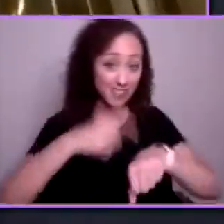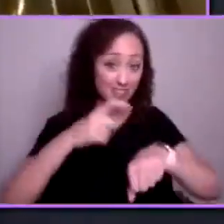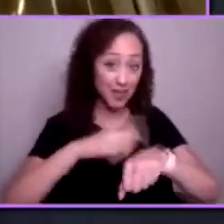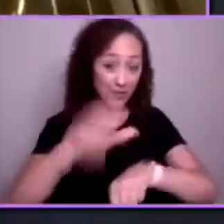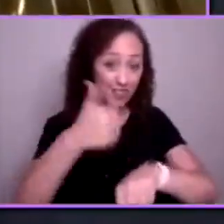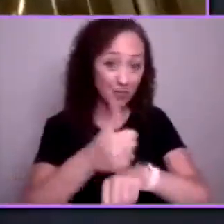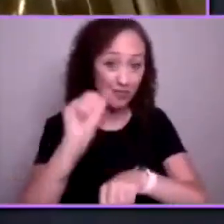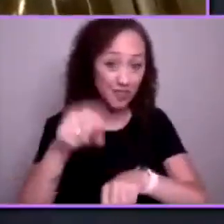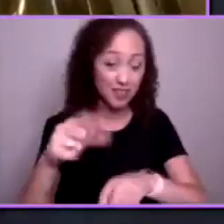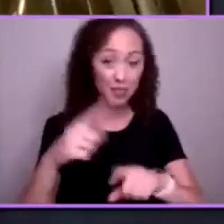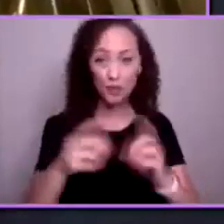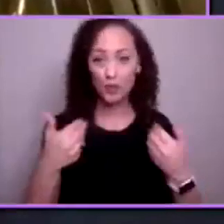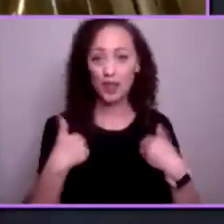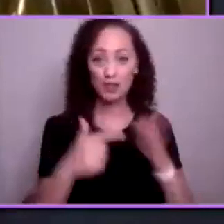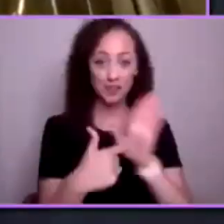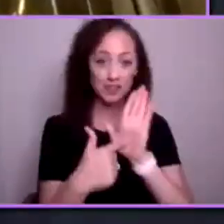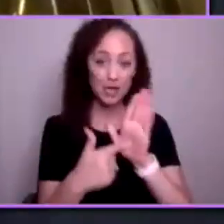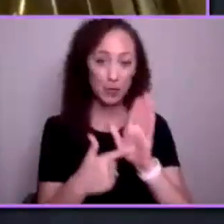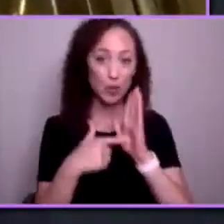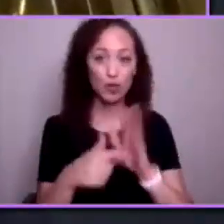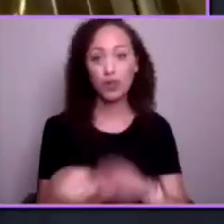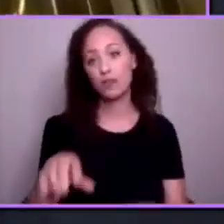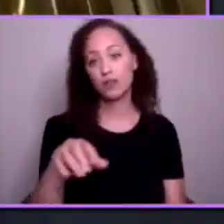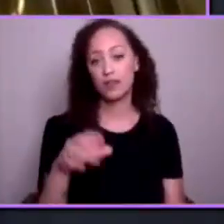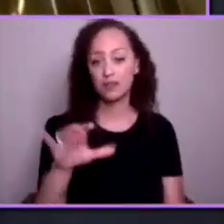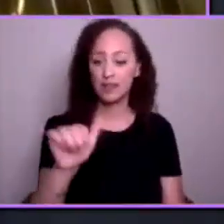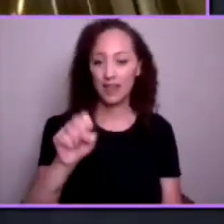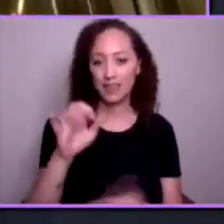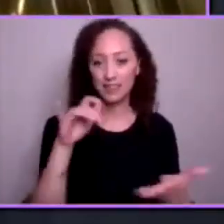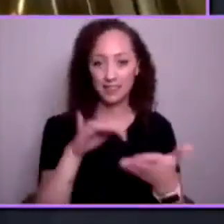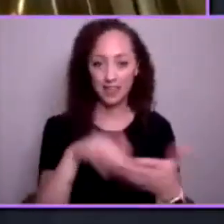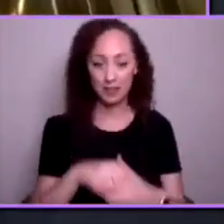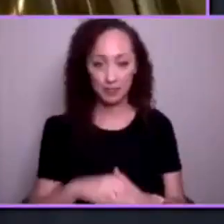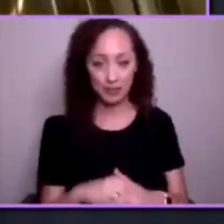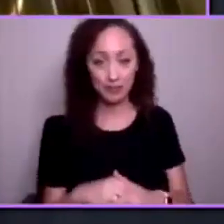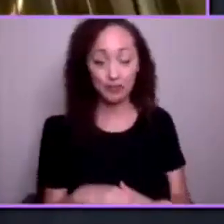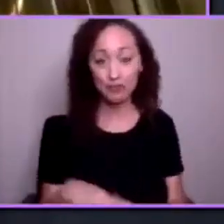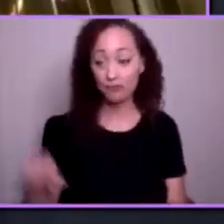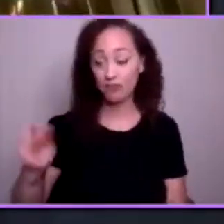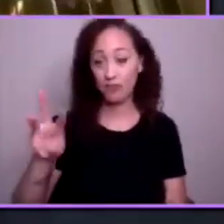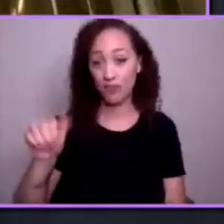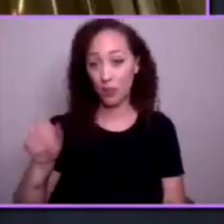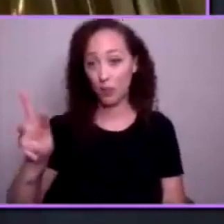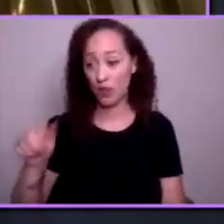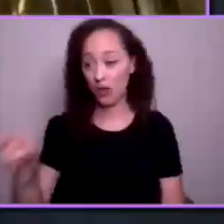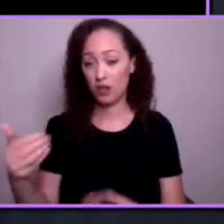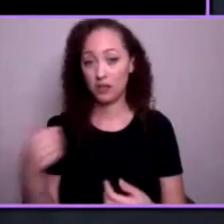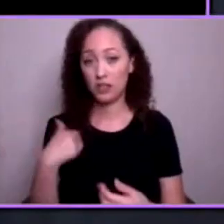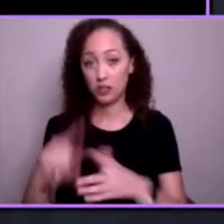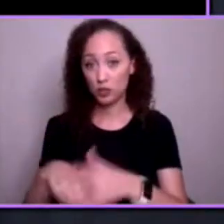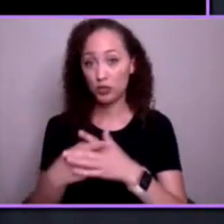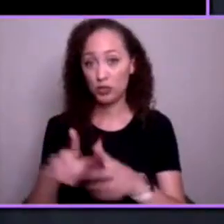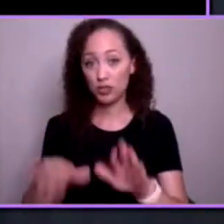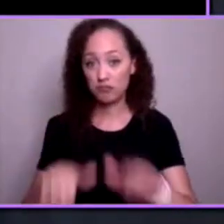stage case study to share with you. Wawa Westie has taken initial steps to do their part in being the change they want to see in the community.